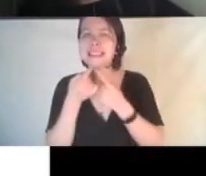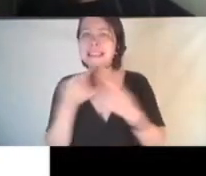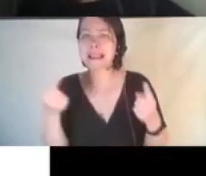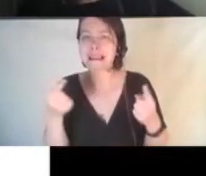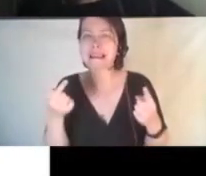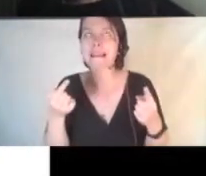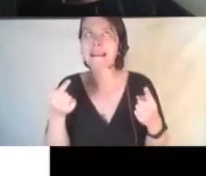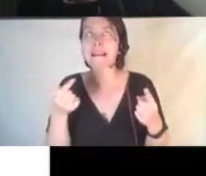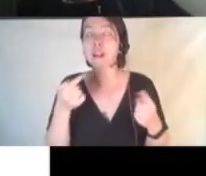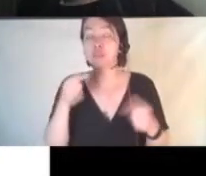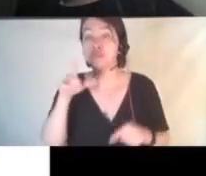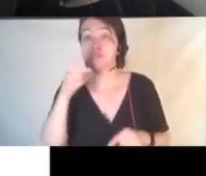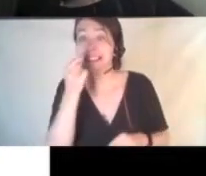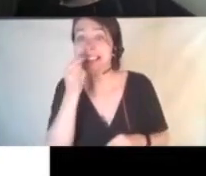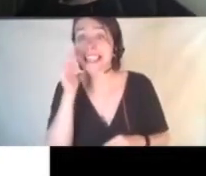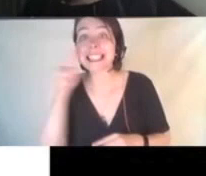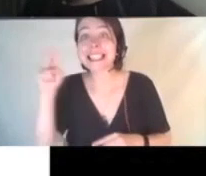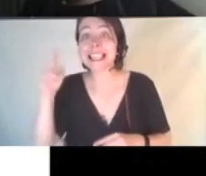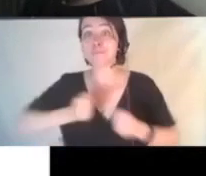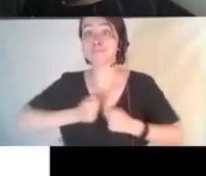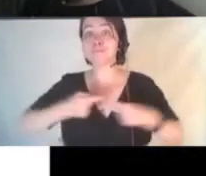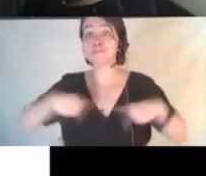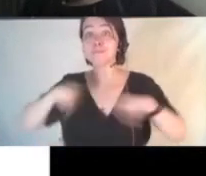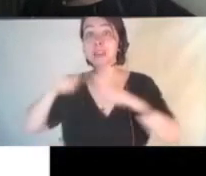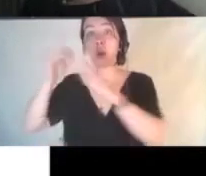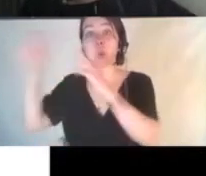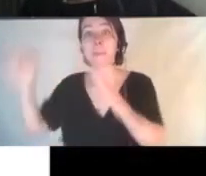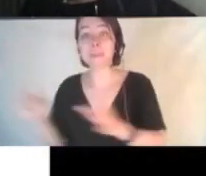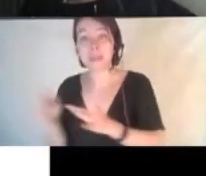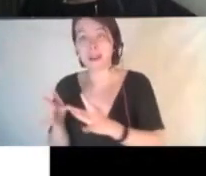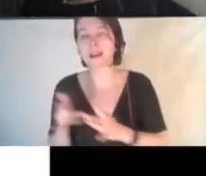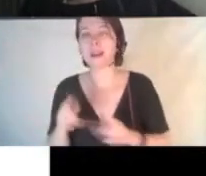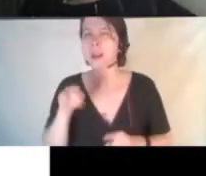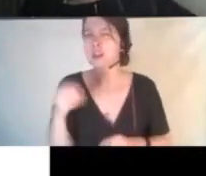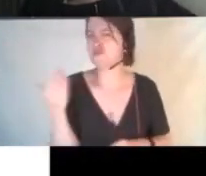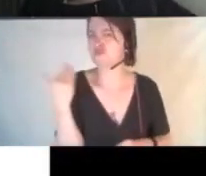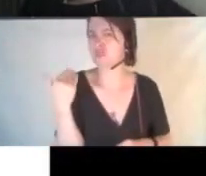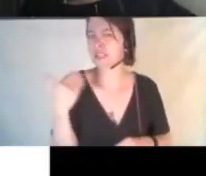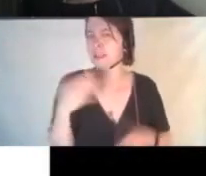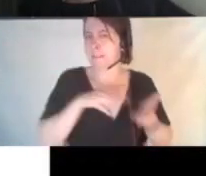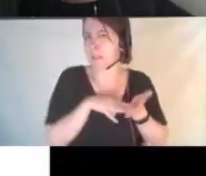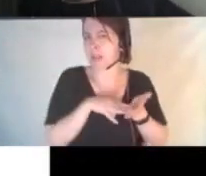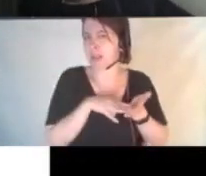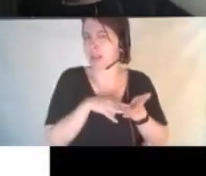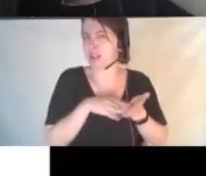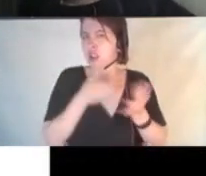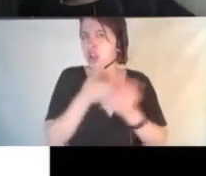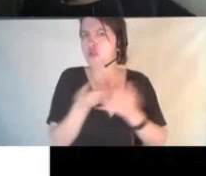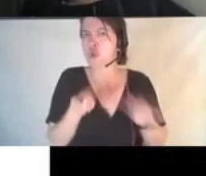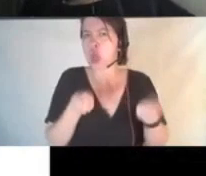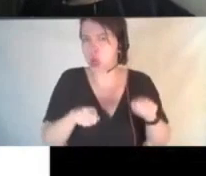website. Over the last few months during lockdown, you had sort of a mini grant